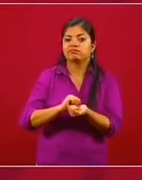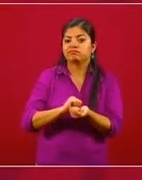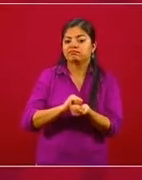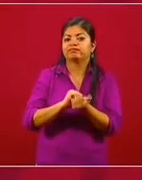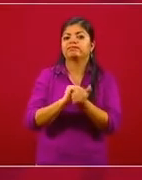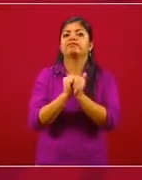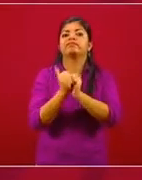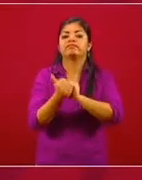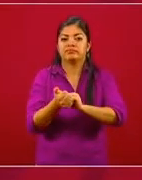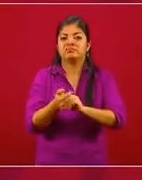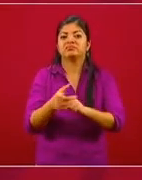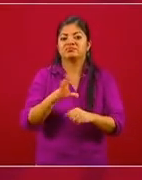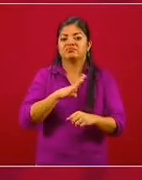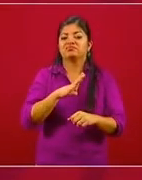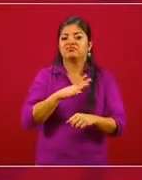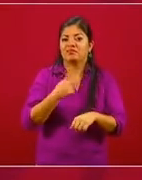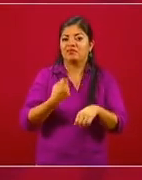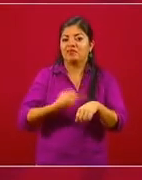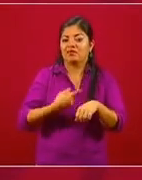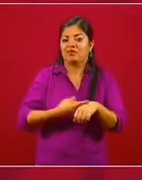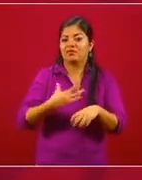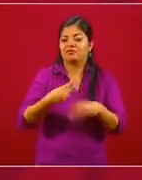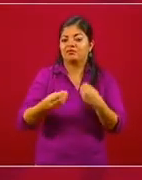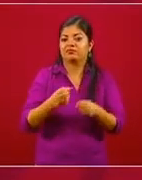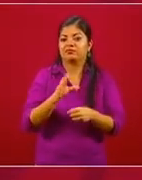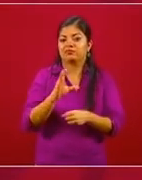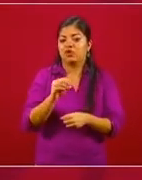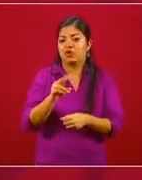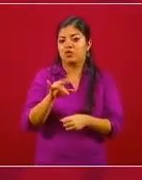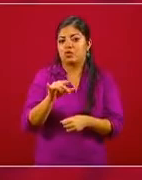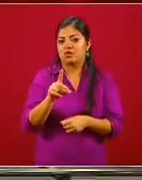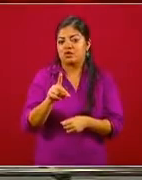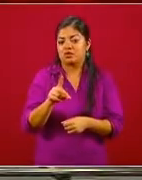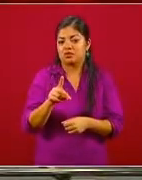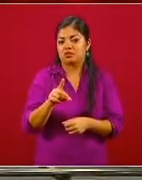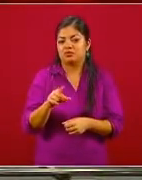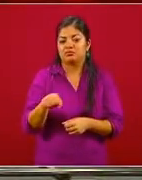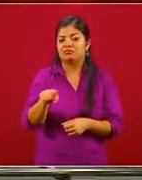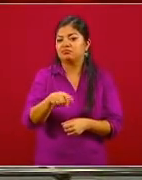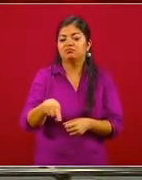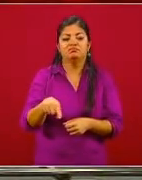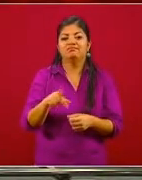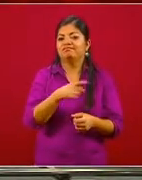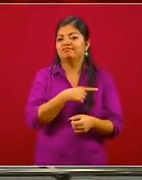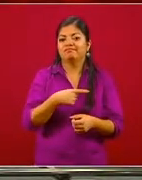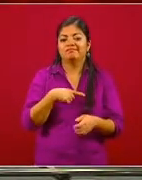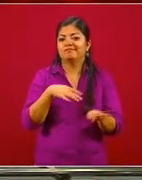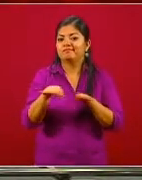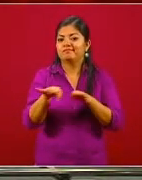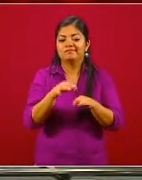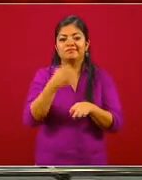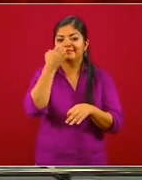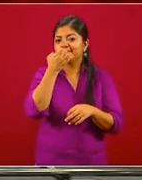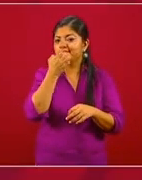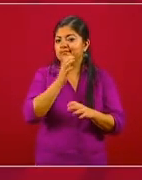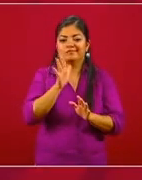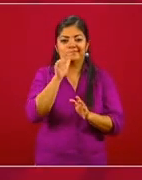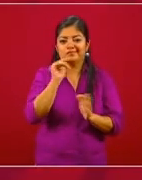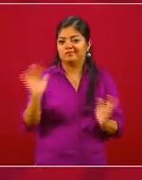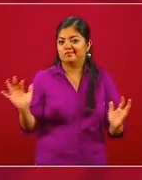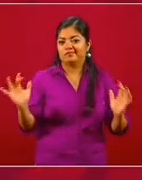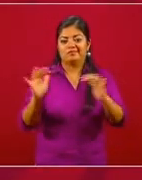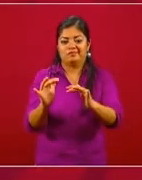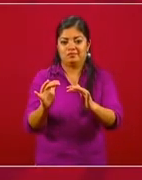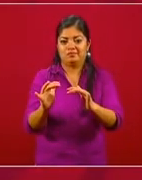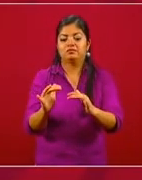having cases, and we could start seeing registered cases in that municipality, and then it would not be considered